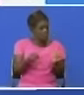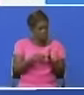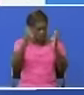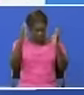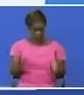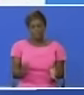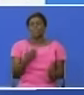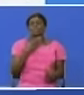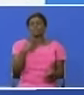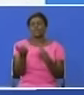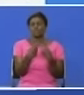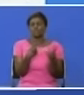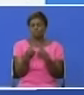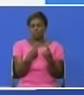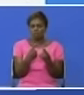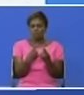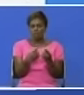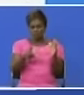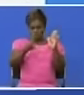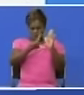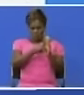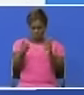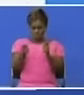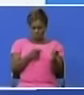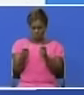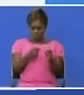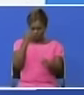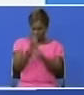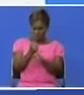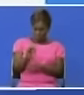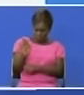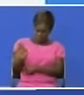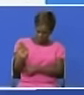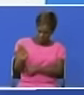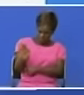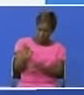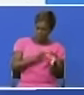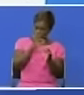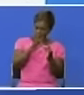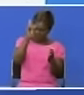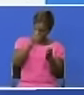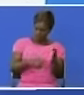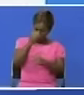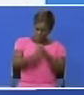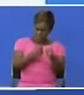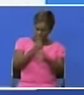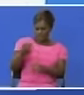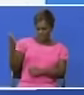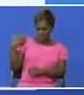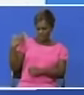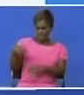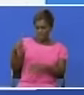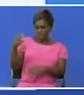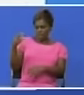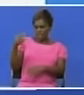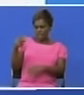want to talk a little bit about the law that governs the work that you do. Yes. And specifically, a couple of years ago, Nation Media